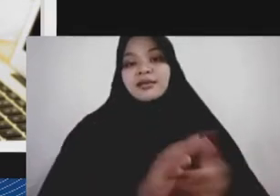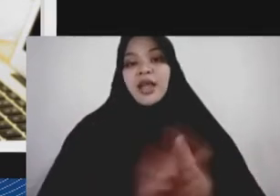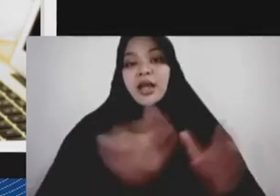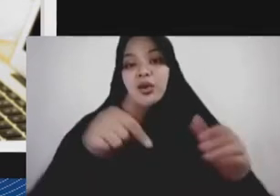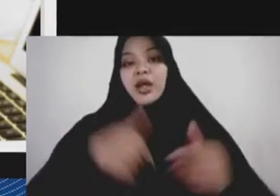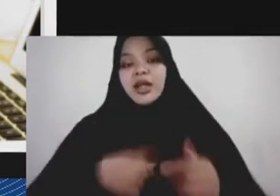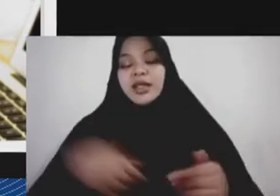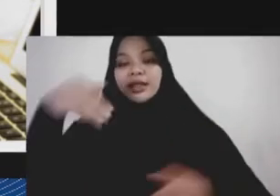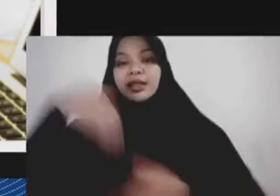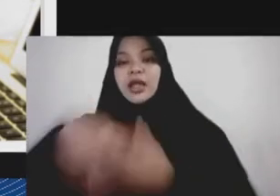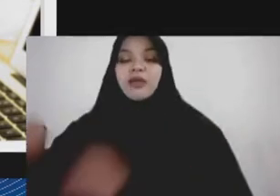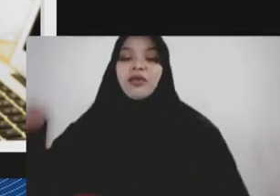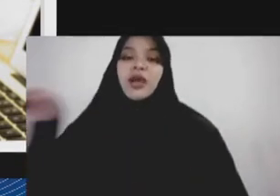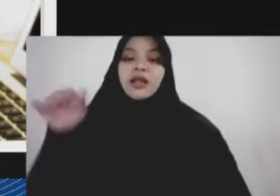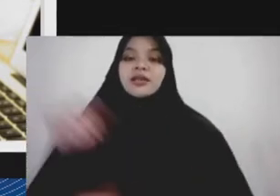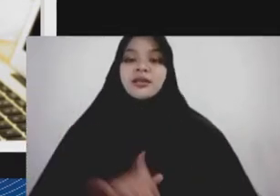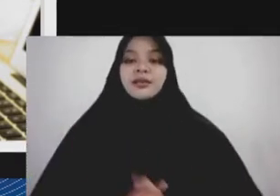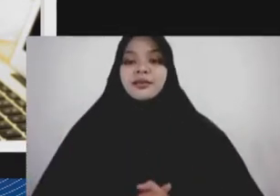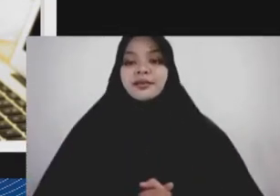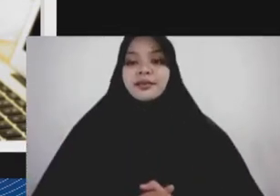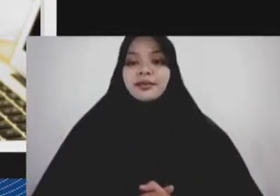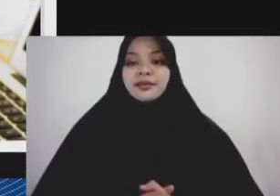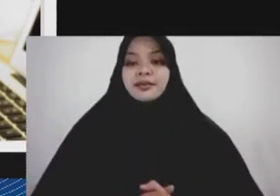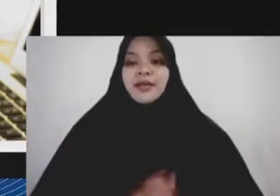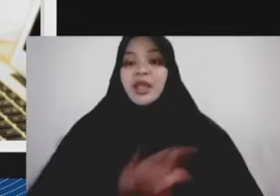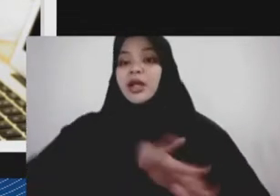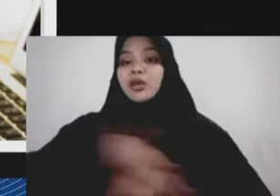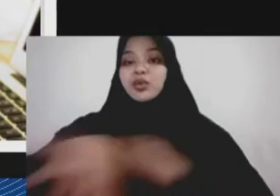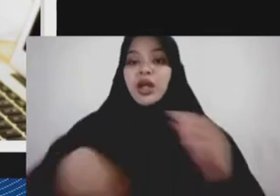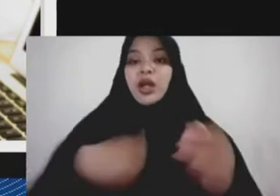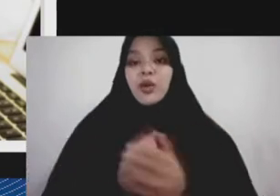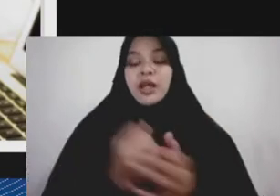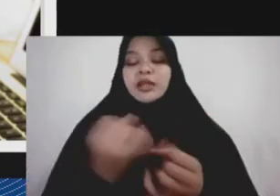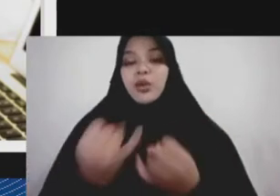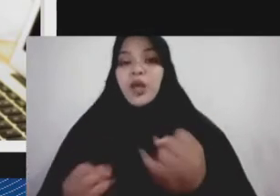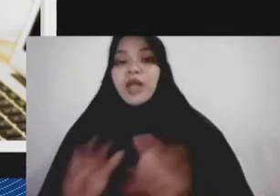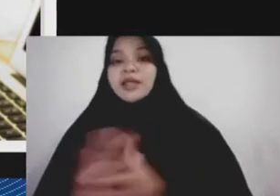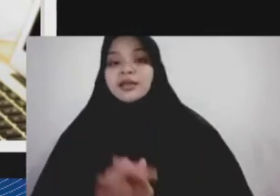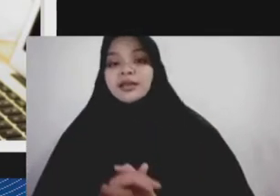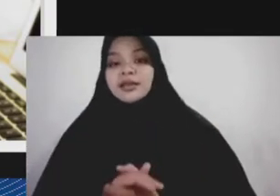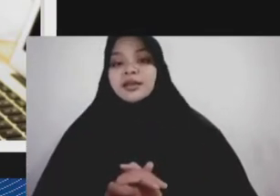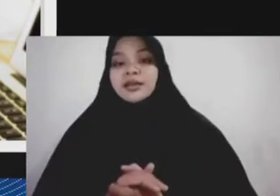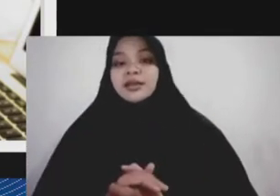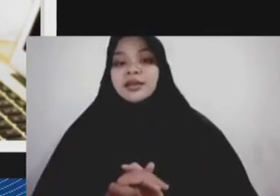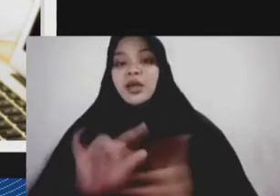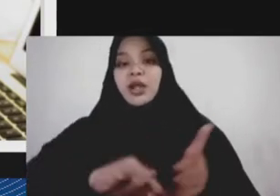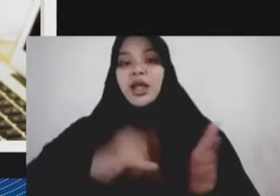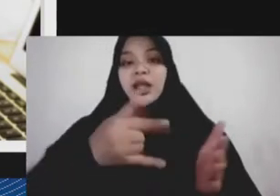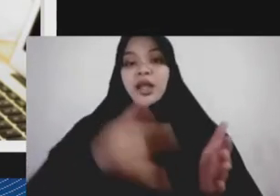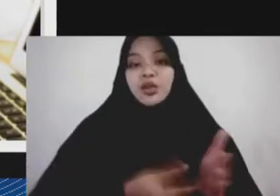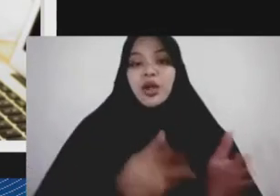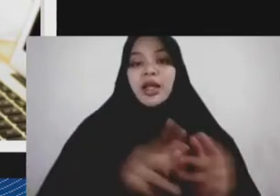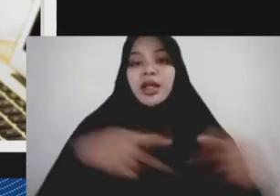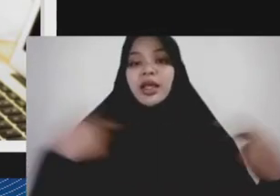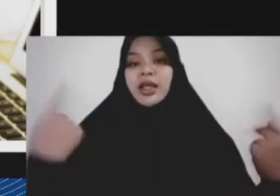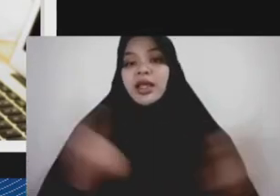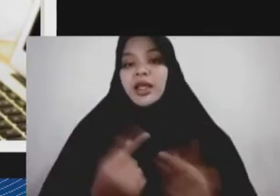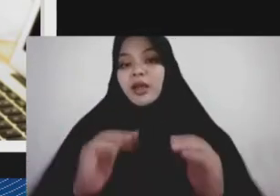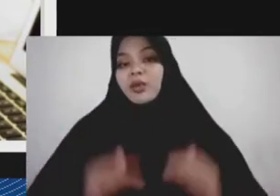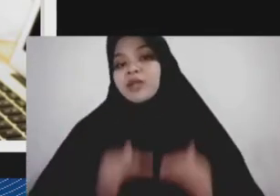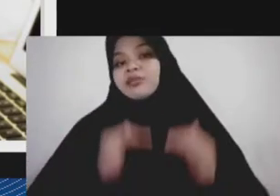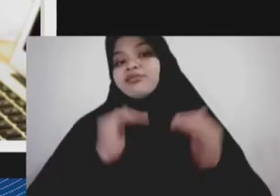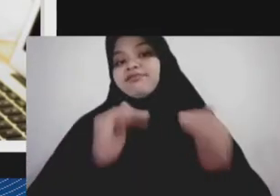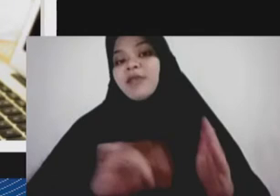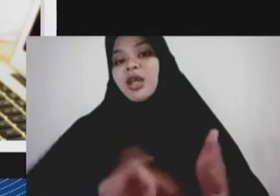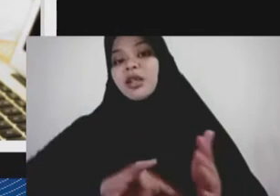violence. And finally, last but not least, I will close on technology. we're using technology right now to